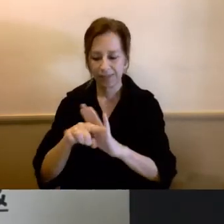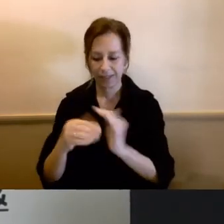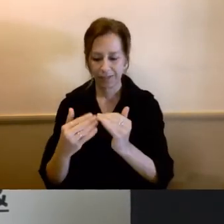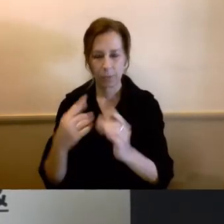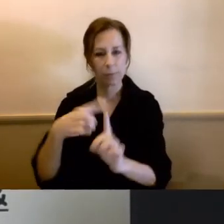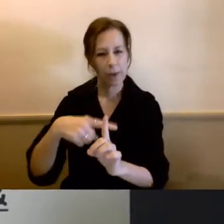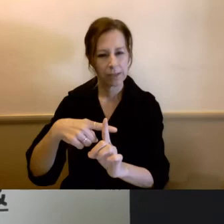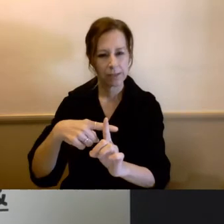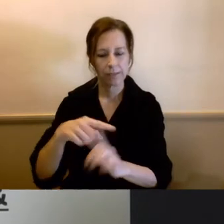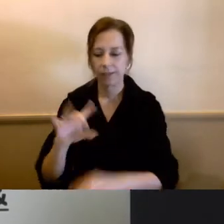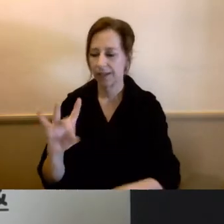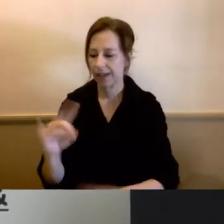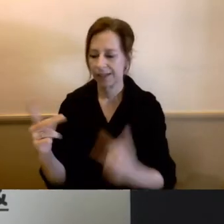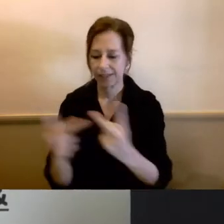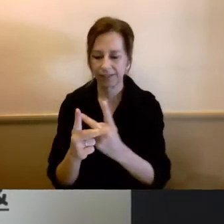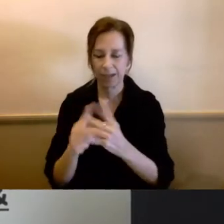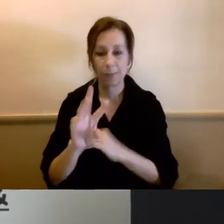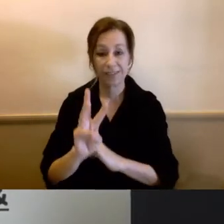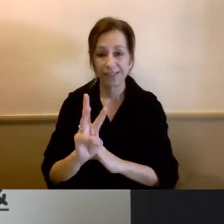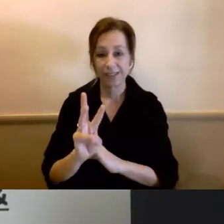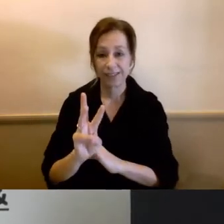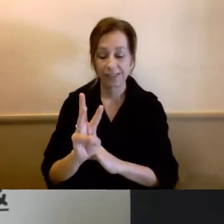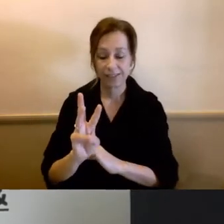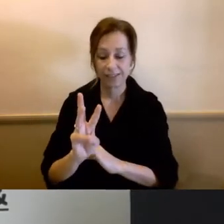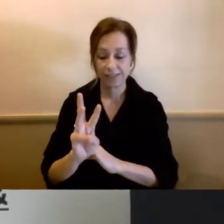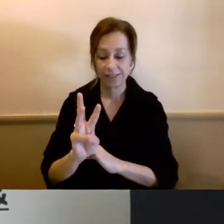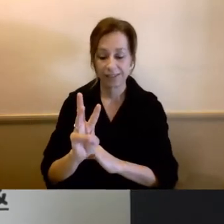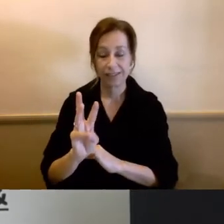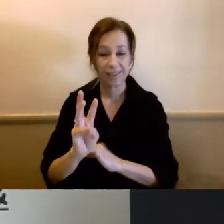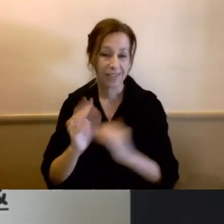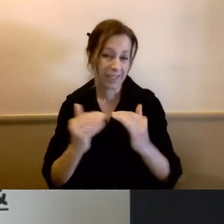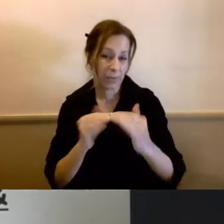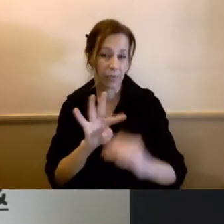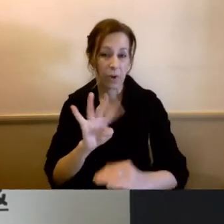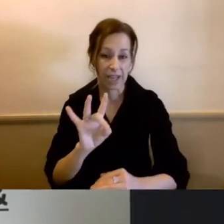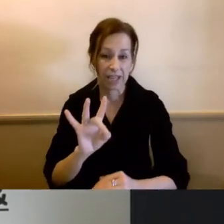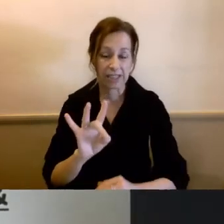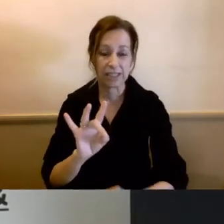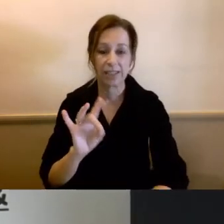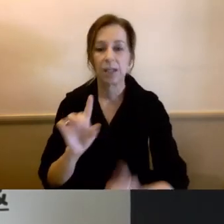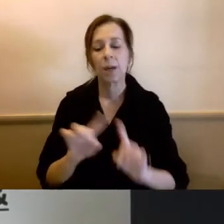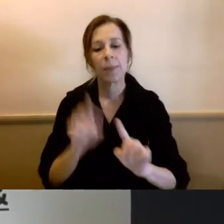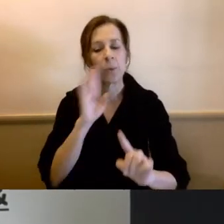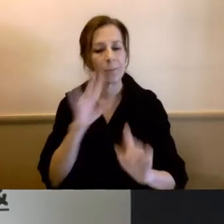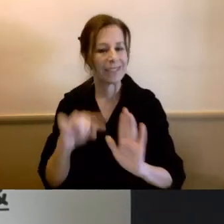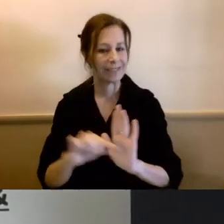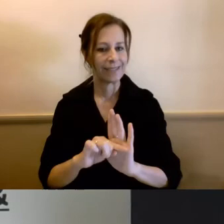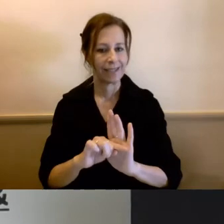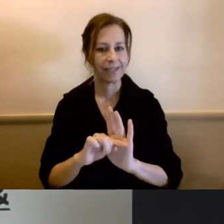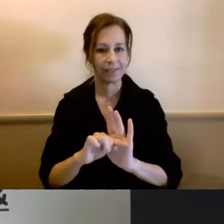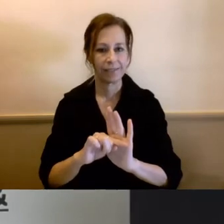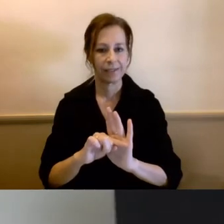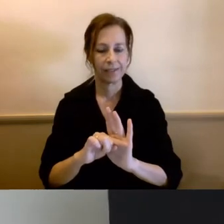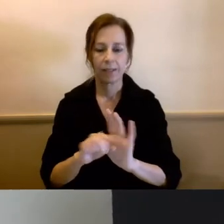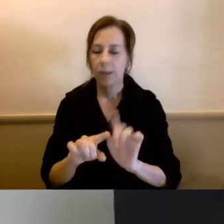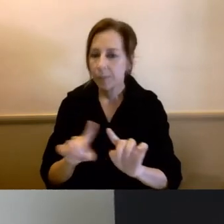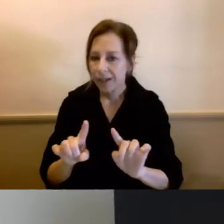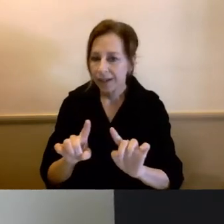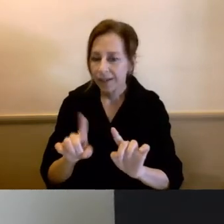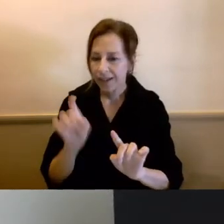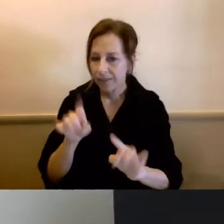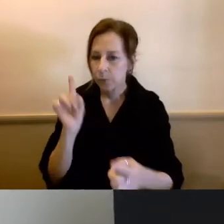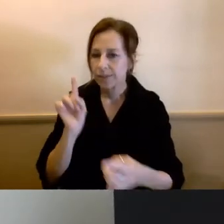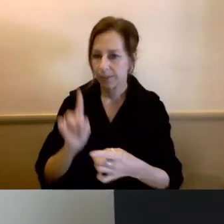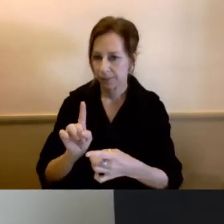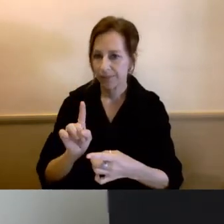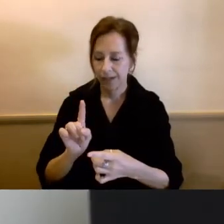is a positive. 8 times 6, right? That's 48, but it's going to be a negative. Oh, but I